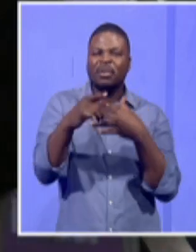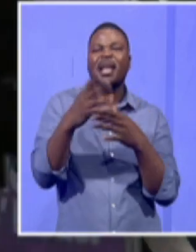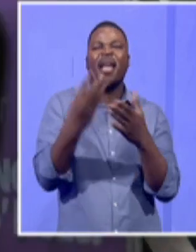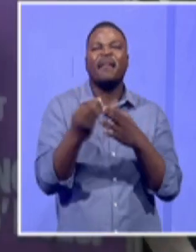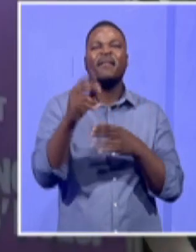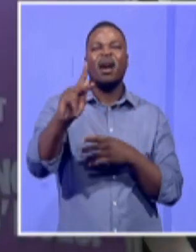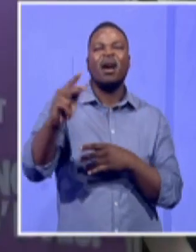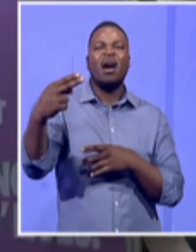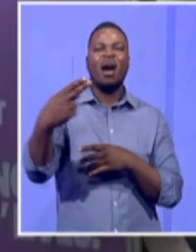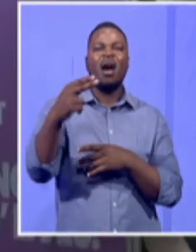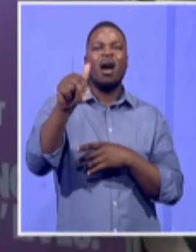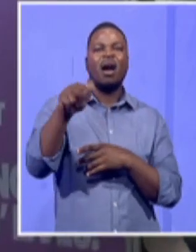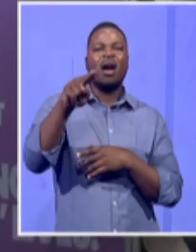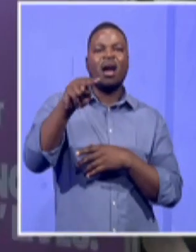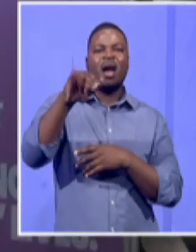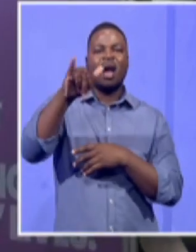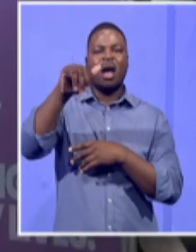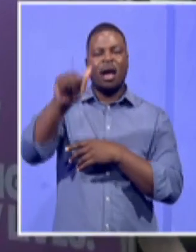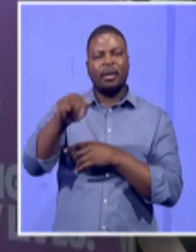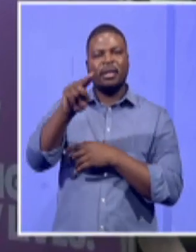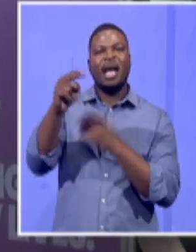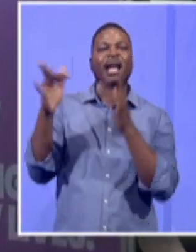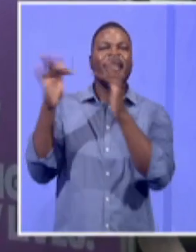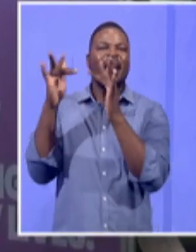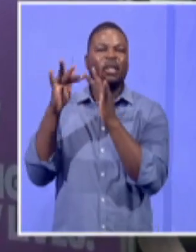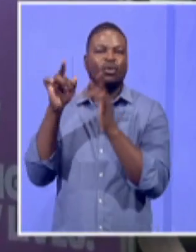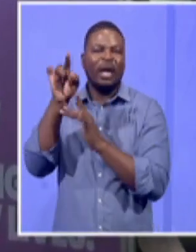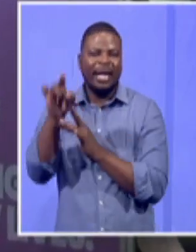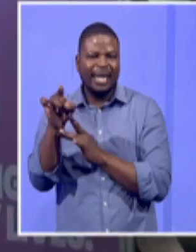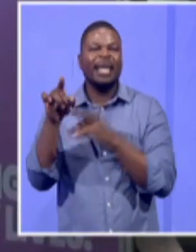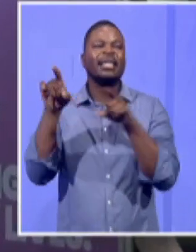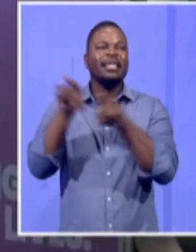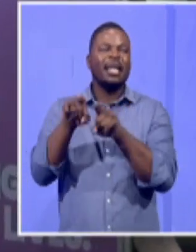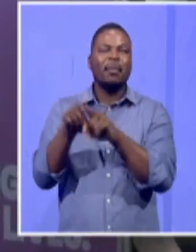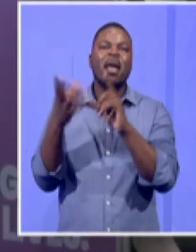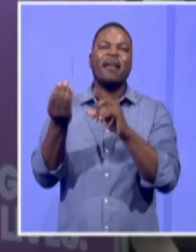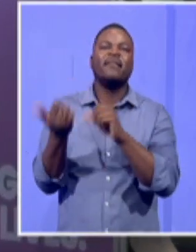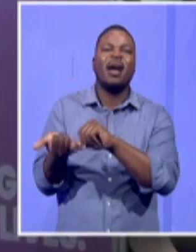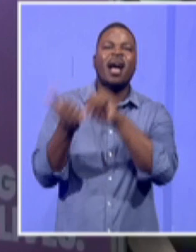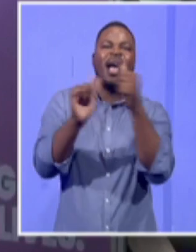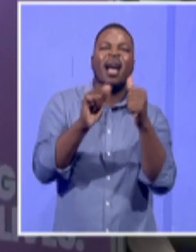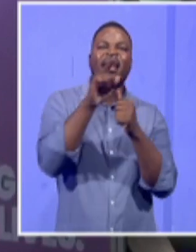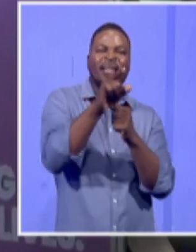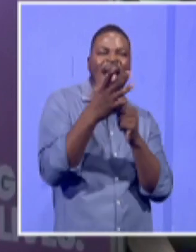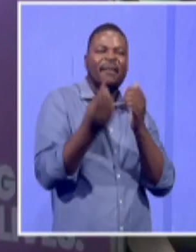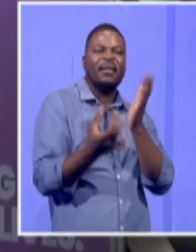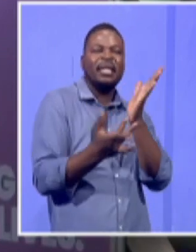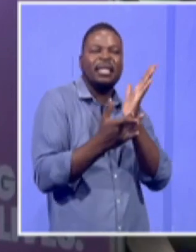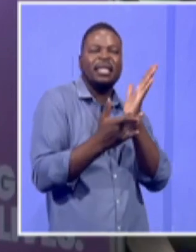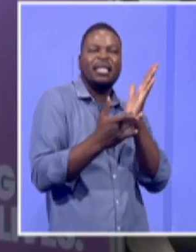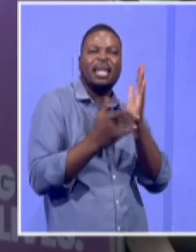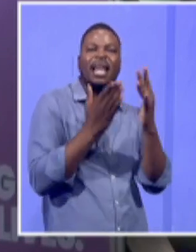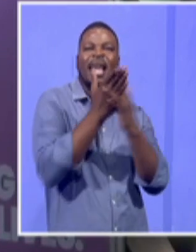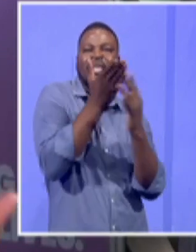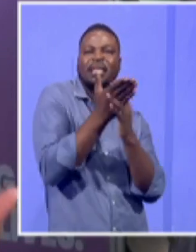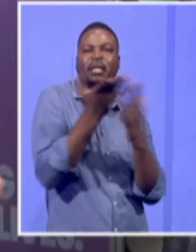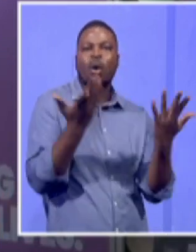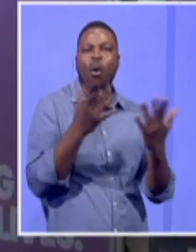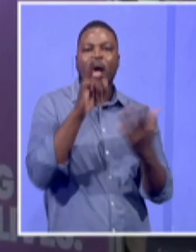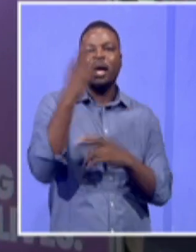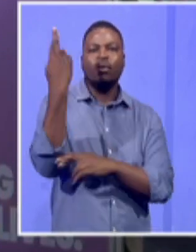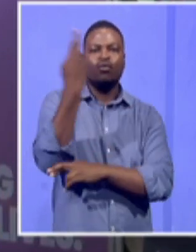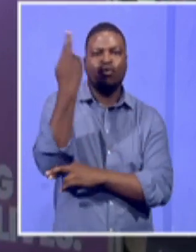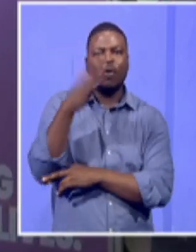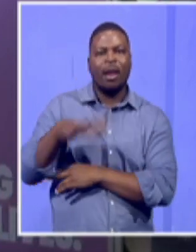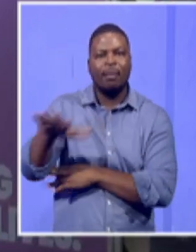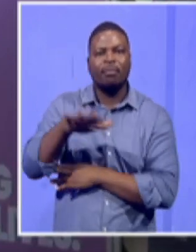to connect networks across the continent and create digital access even to rural communities. I'm going to bring you as